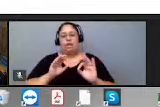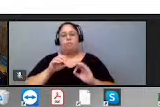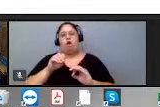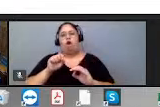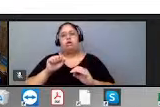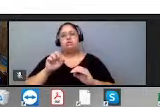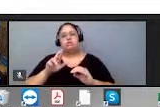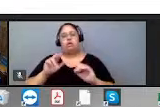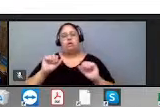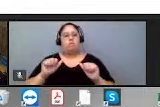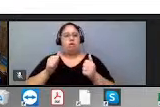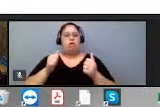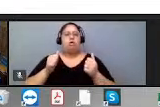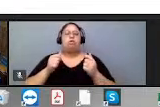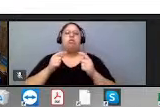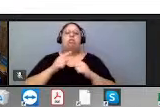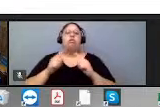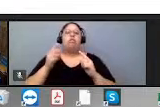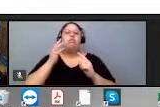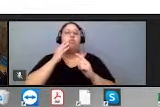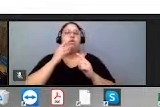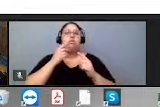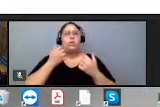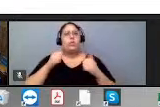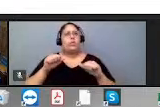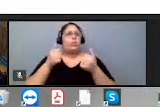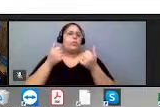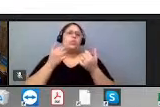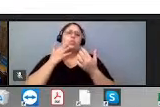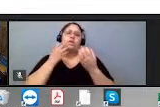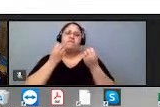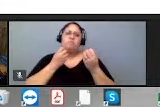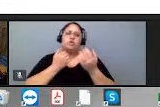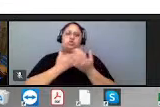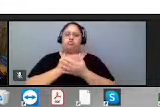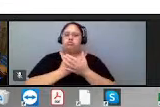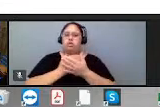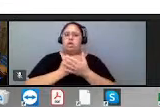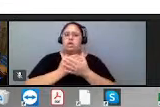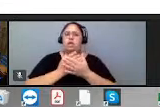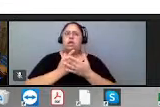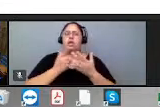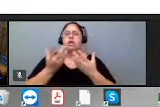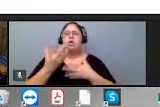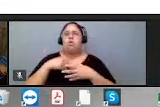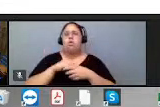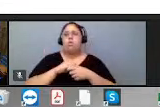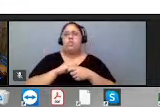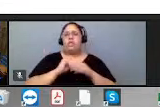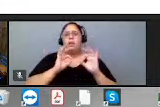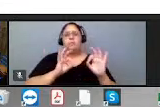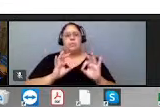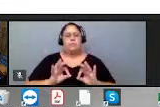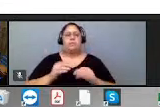Oscar well Oscar's big fantastic and as you can see the information he shares he comes with a in credible pedigree we need these people